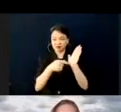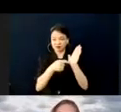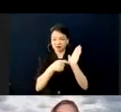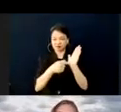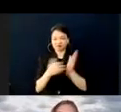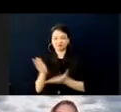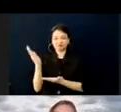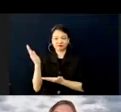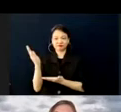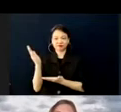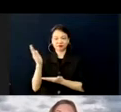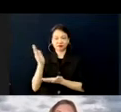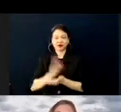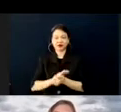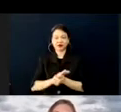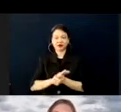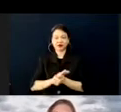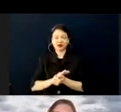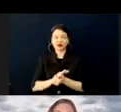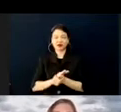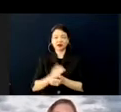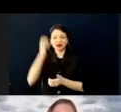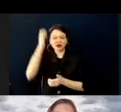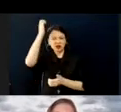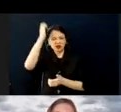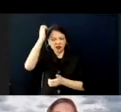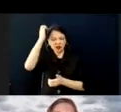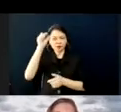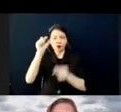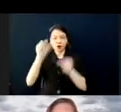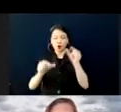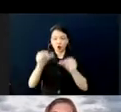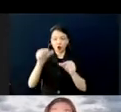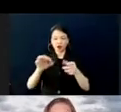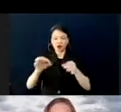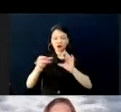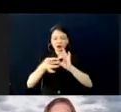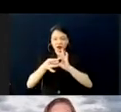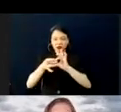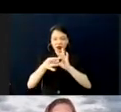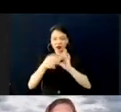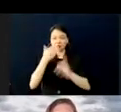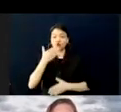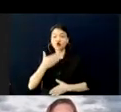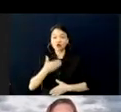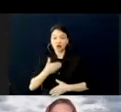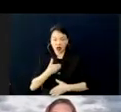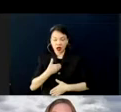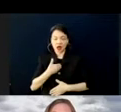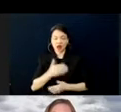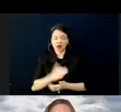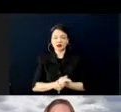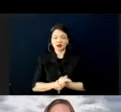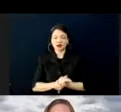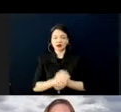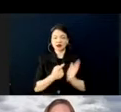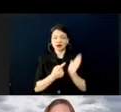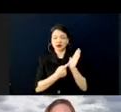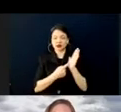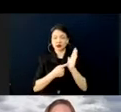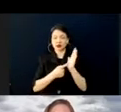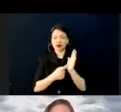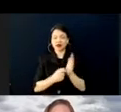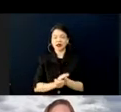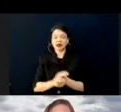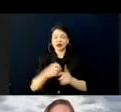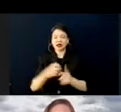bars are variables about people related to whether or not they own different types of identity cards. And it's important both for men as well